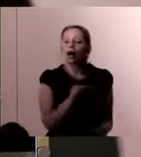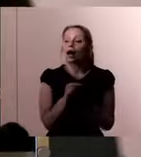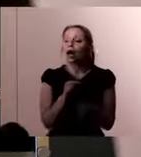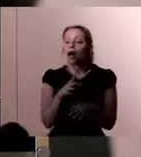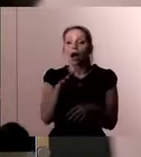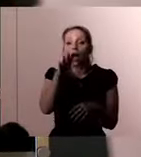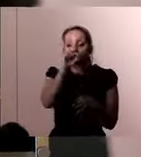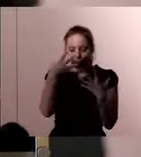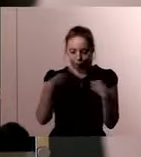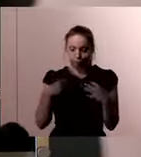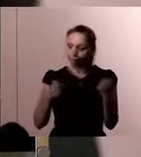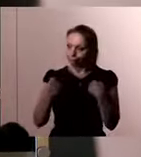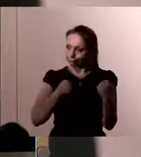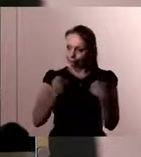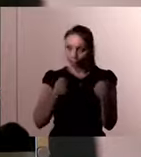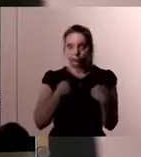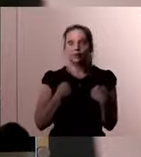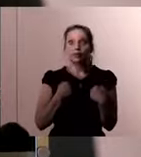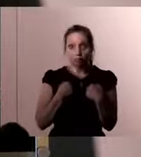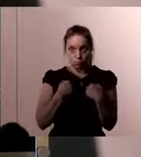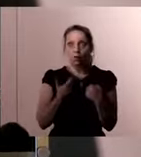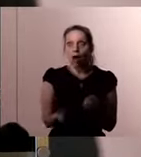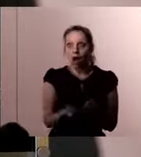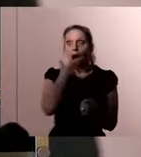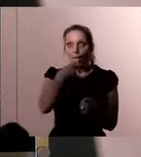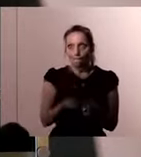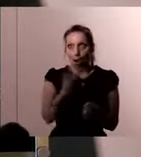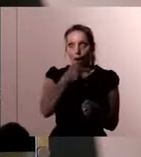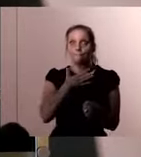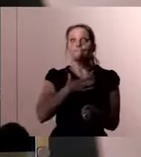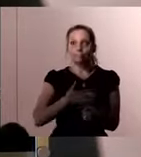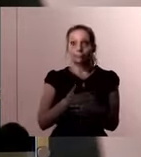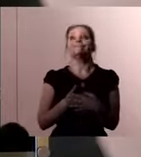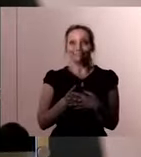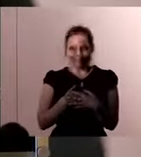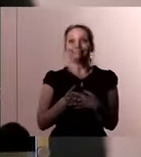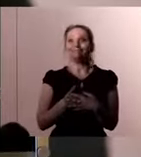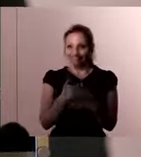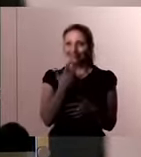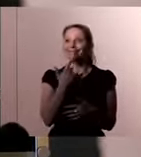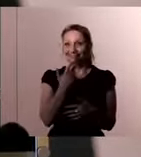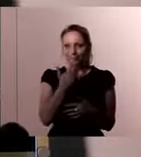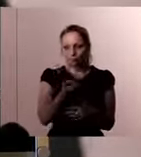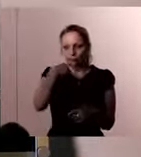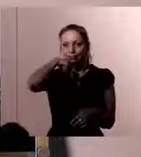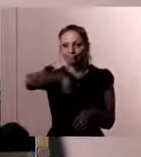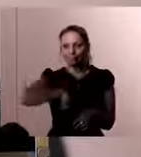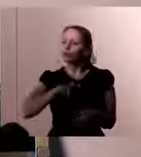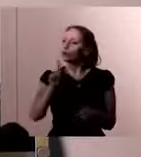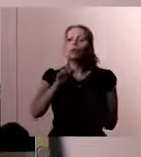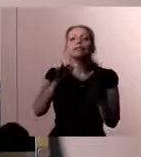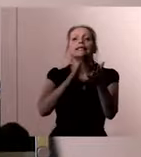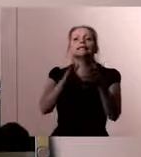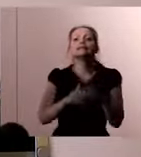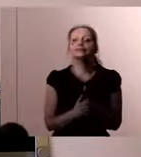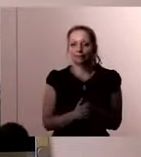orangutans can pretend they're being compliant with their meds, what this actually means, or what this likely